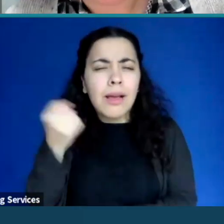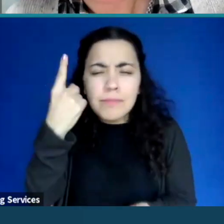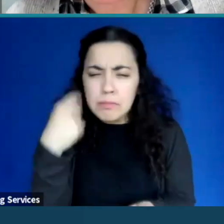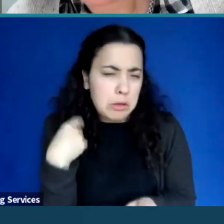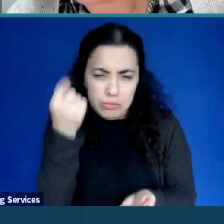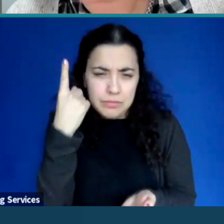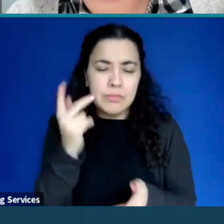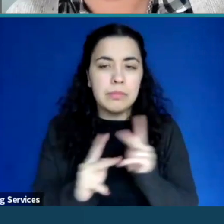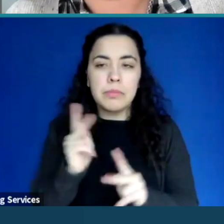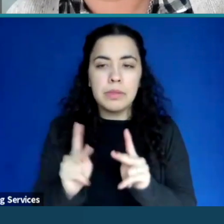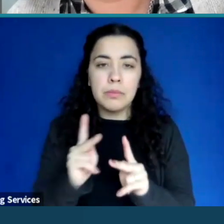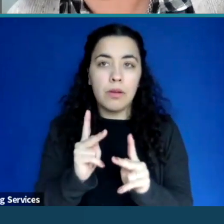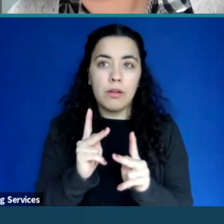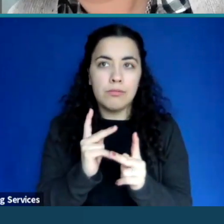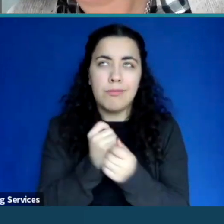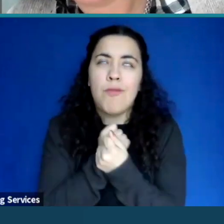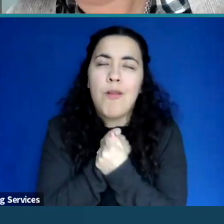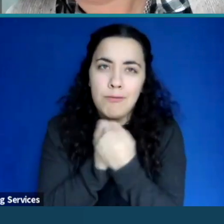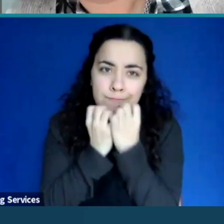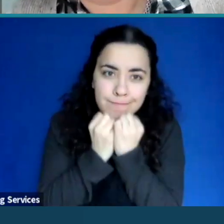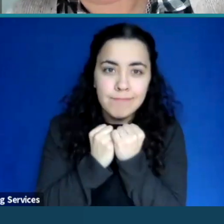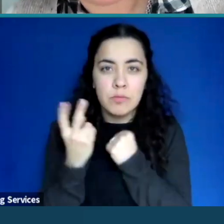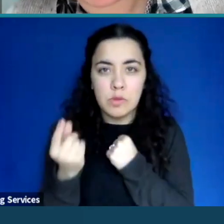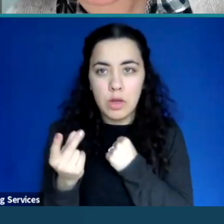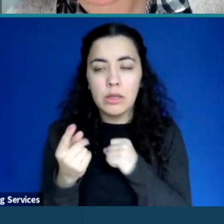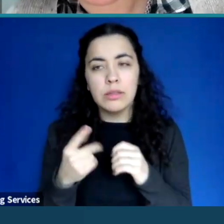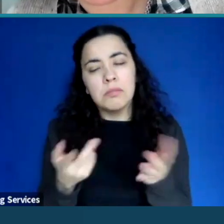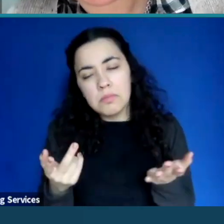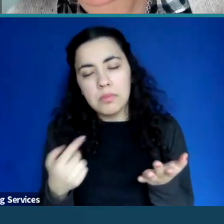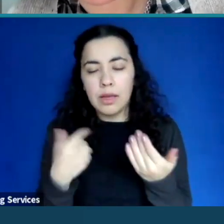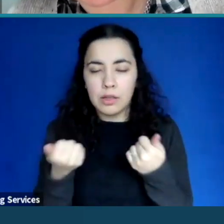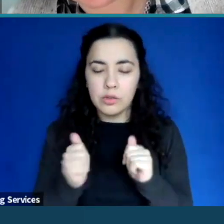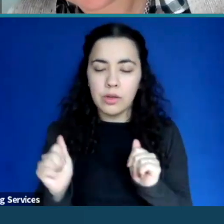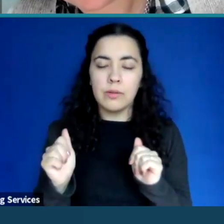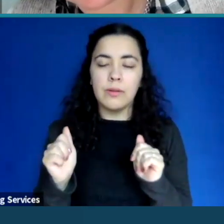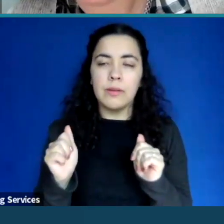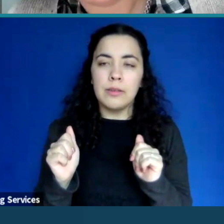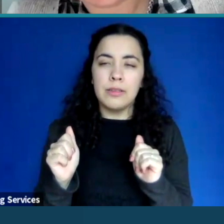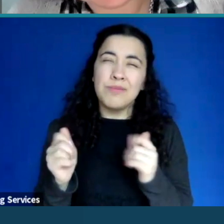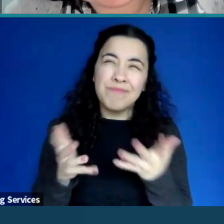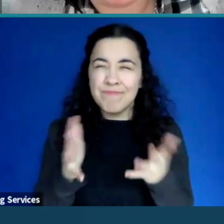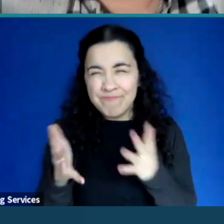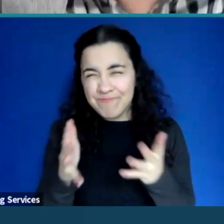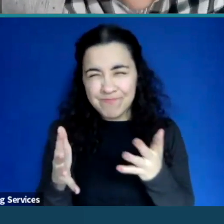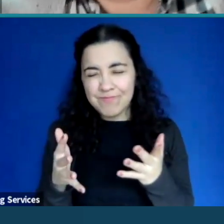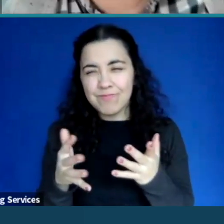people really love dogs. So I try I mean,